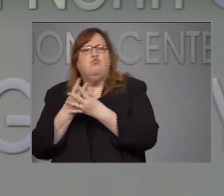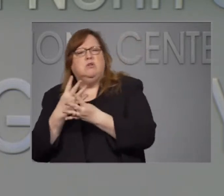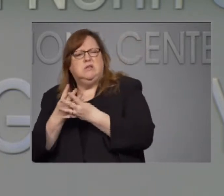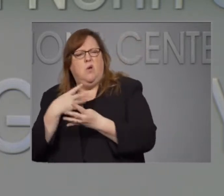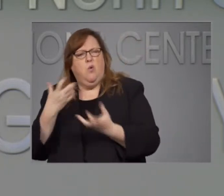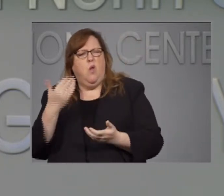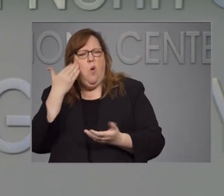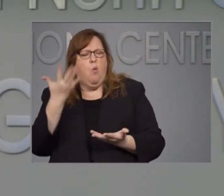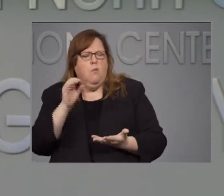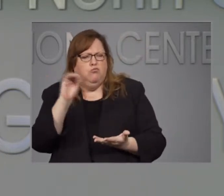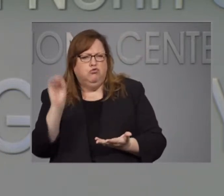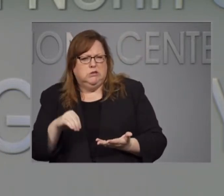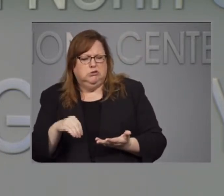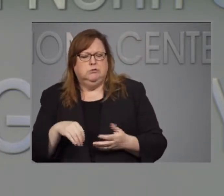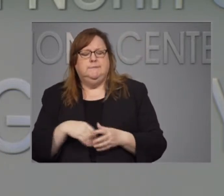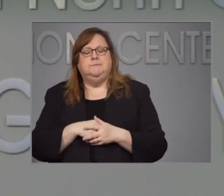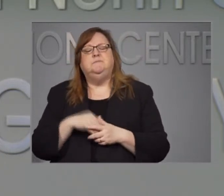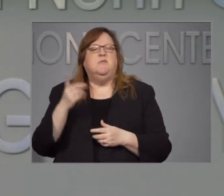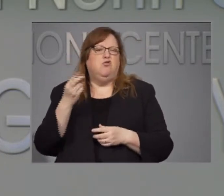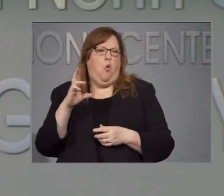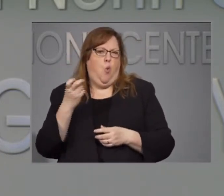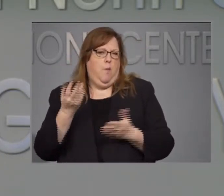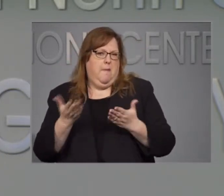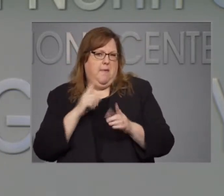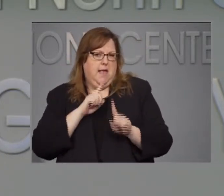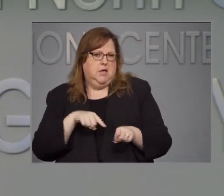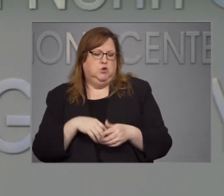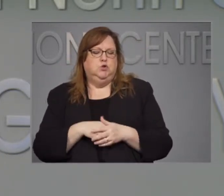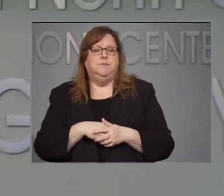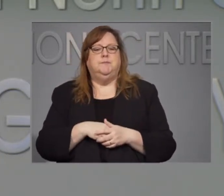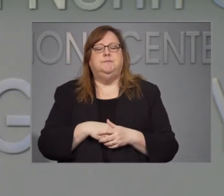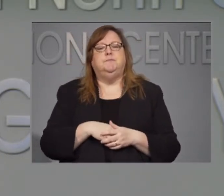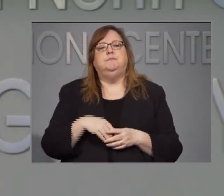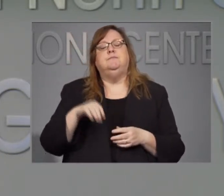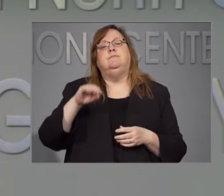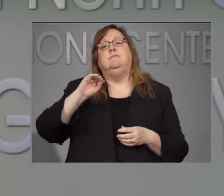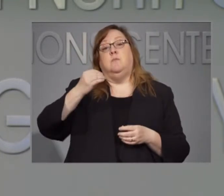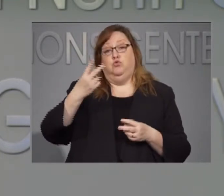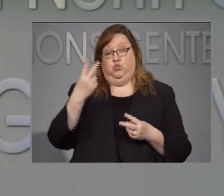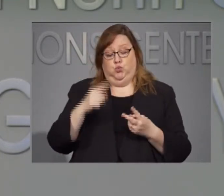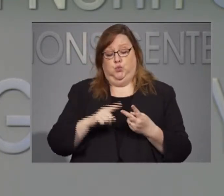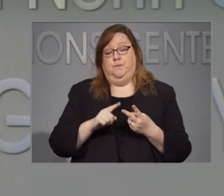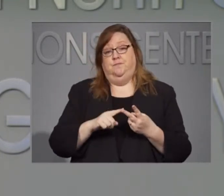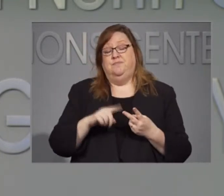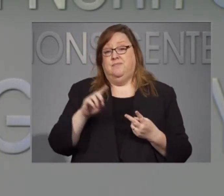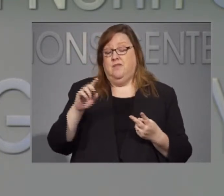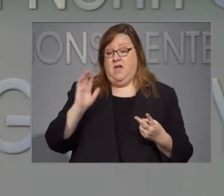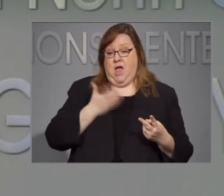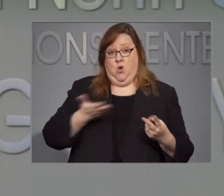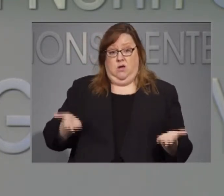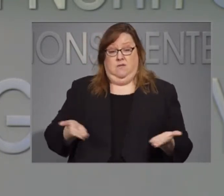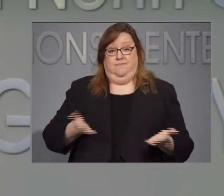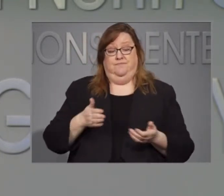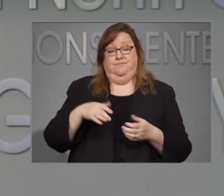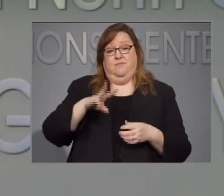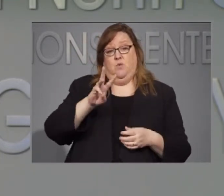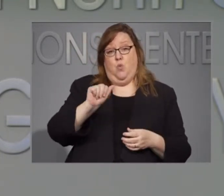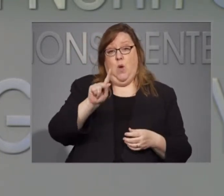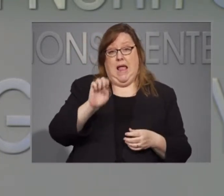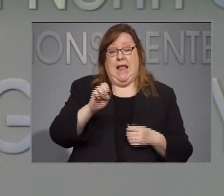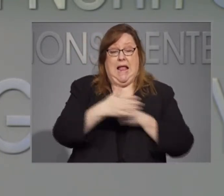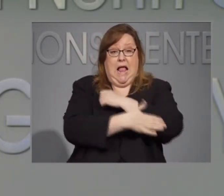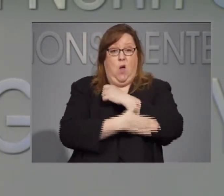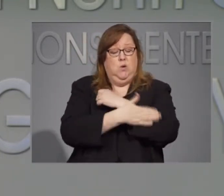Dr. Cohen can speak to that. And number two, okay, so Wake, of course, is one of the counties that has had sort of a